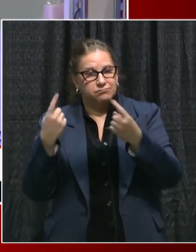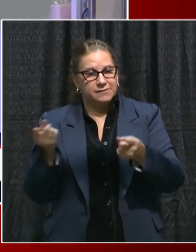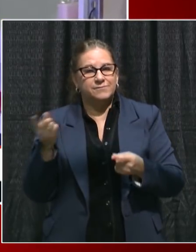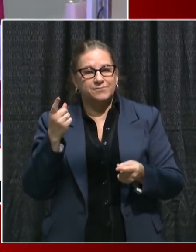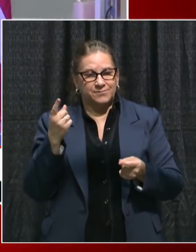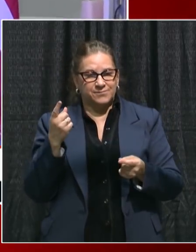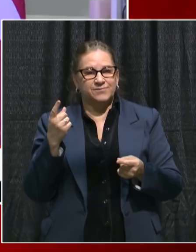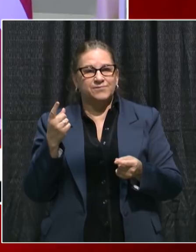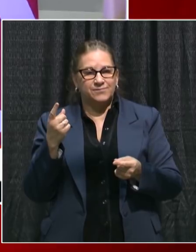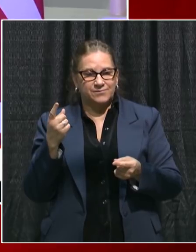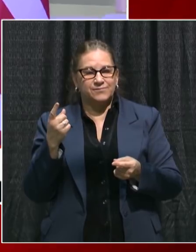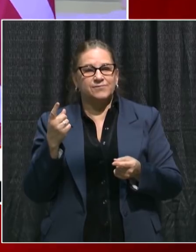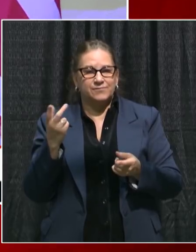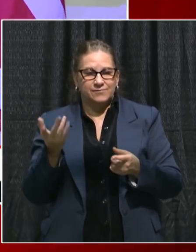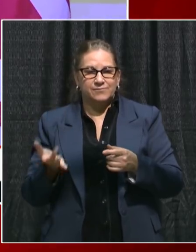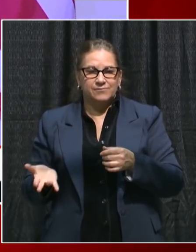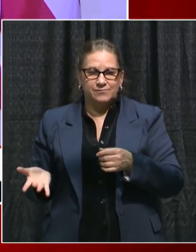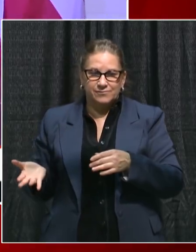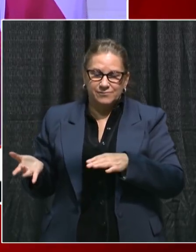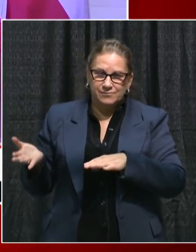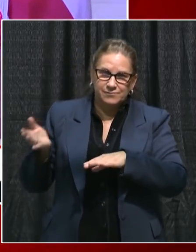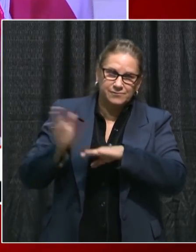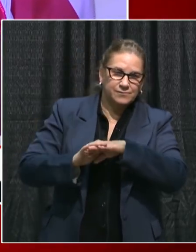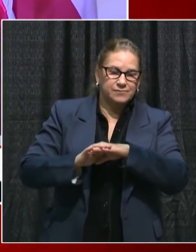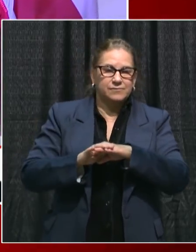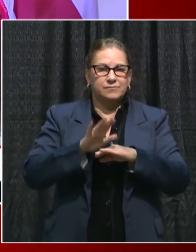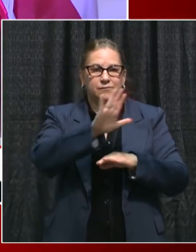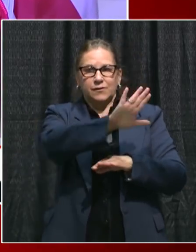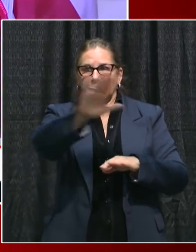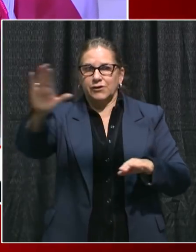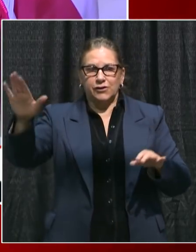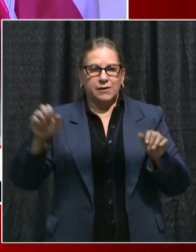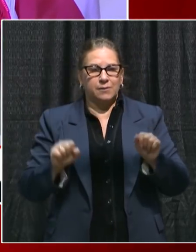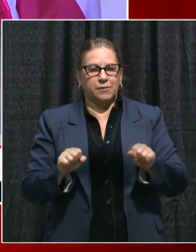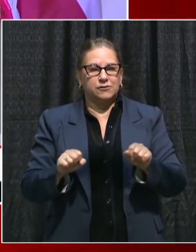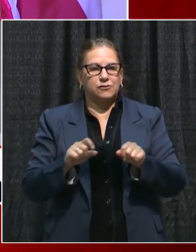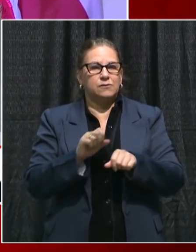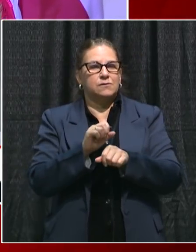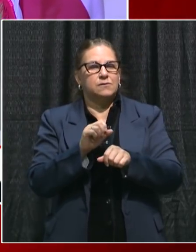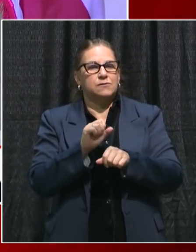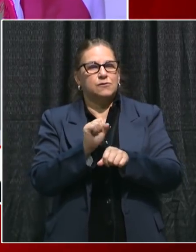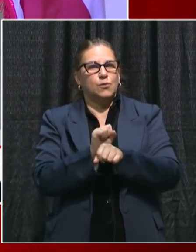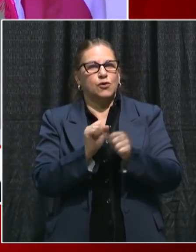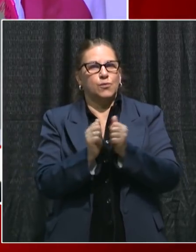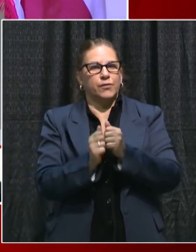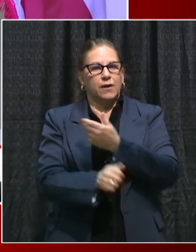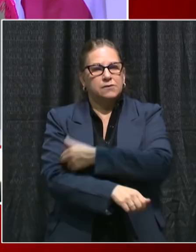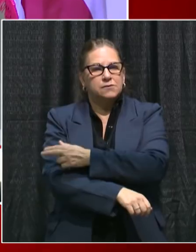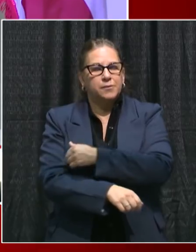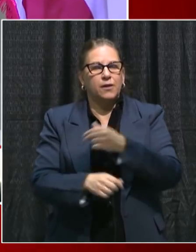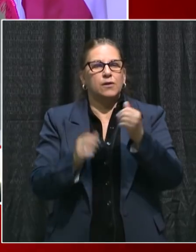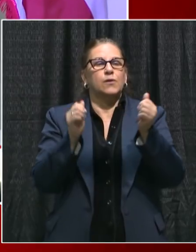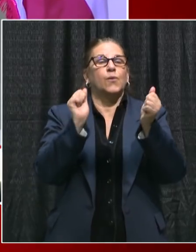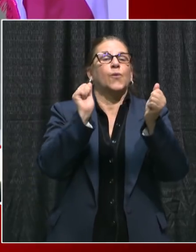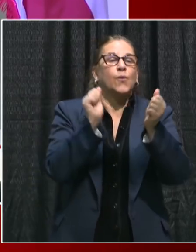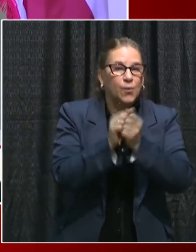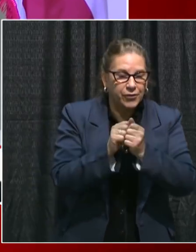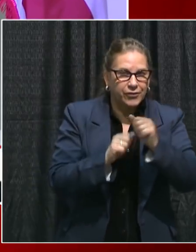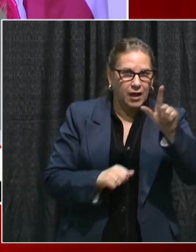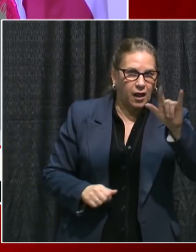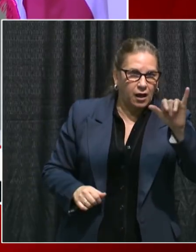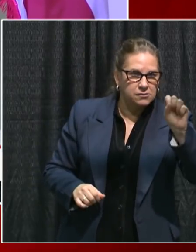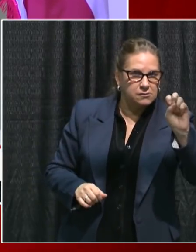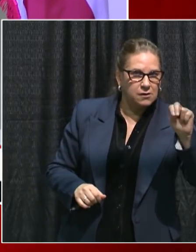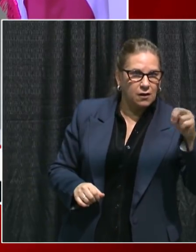in working with the hospitals to put liaison officers, both from a health perspective and from actually we're leveraging our